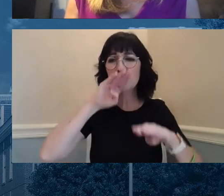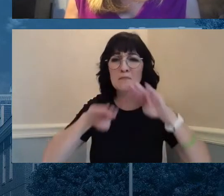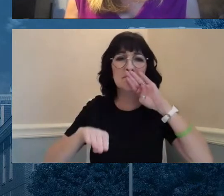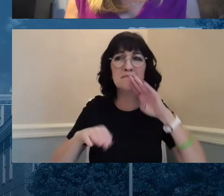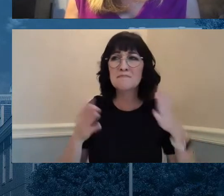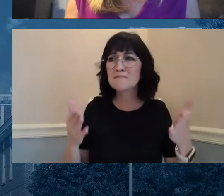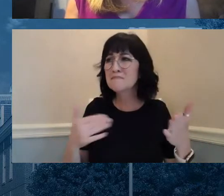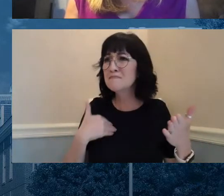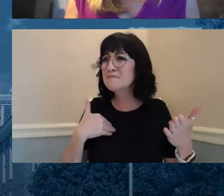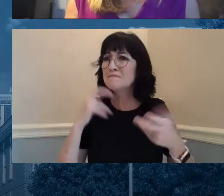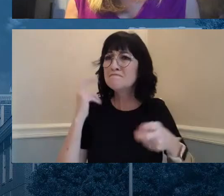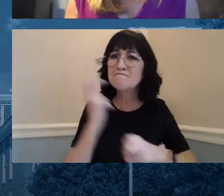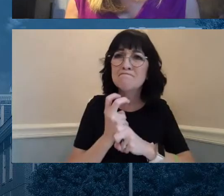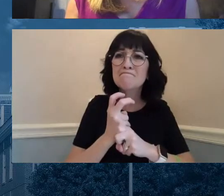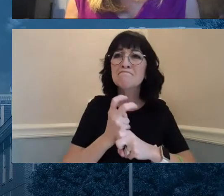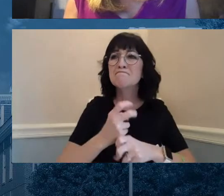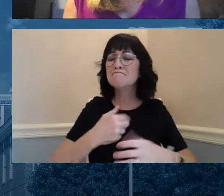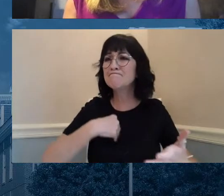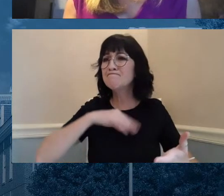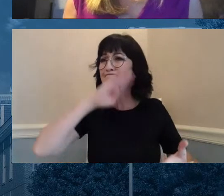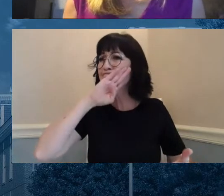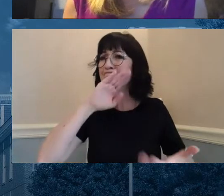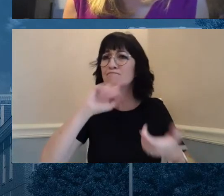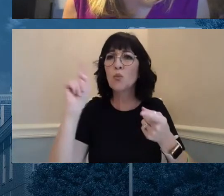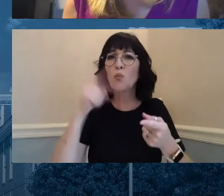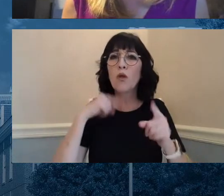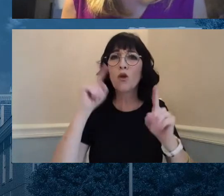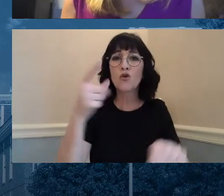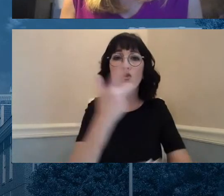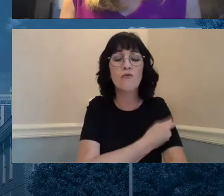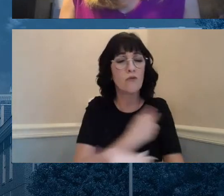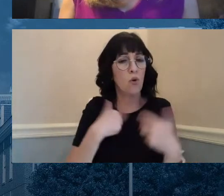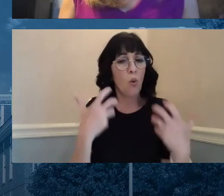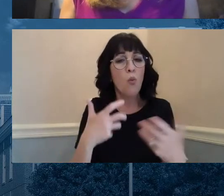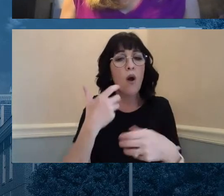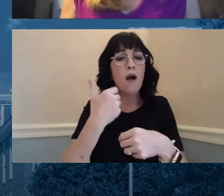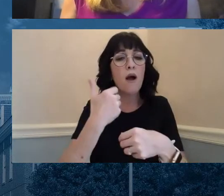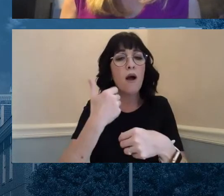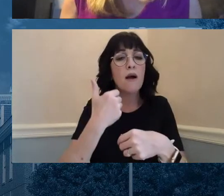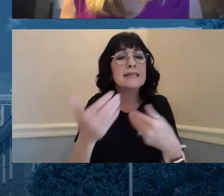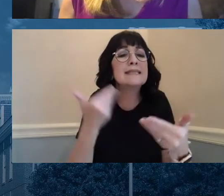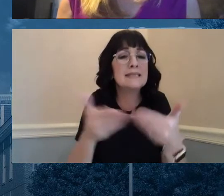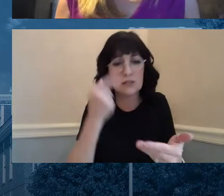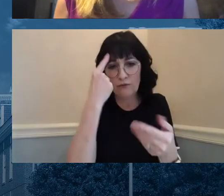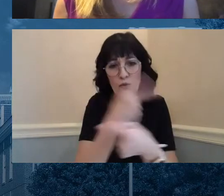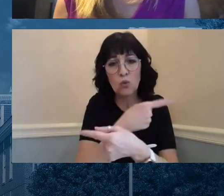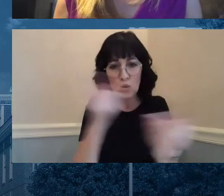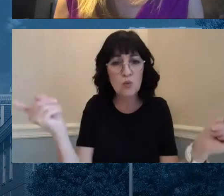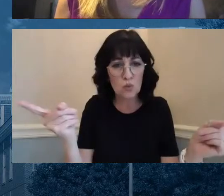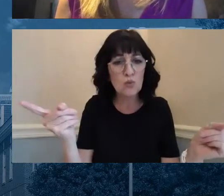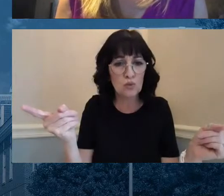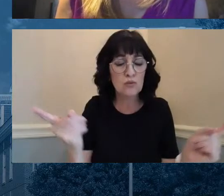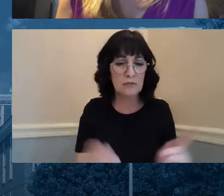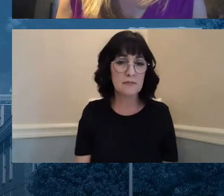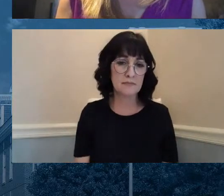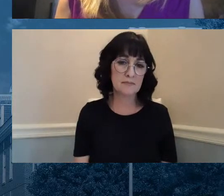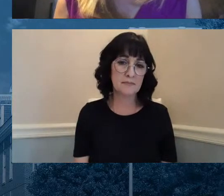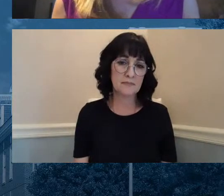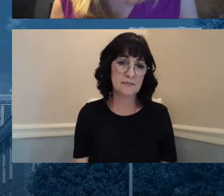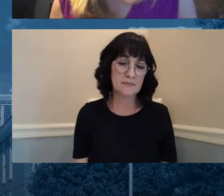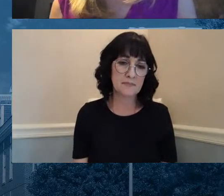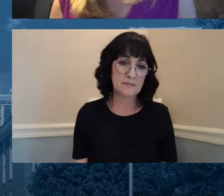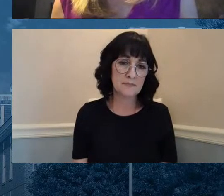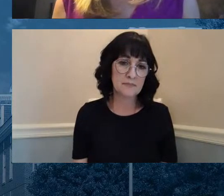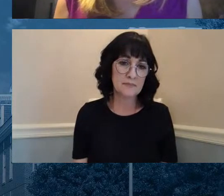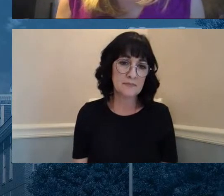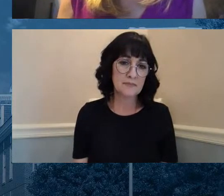easier for people to be protected with a COVID vaccine. In addition to all these opportunities, we've